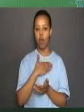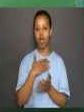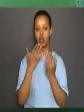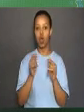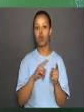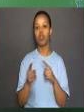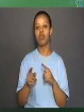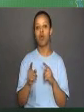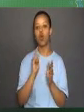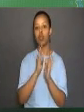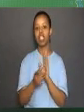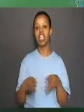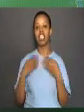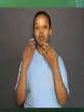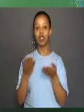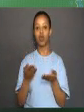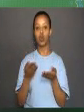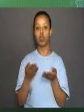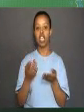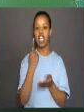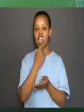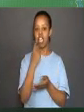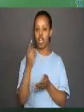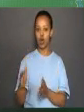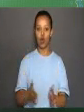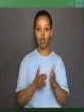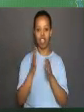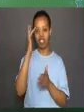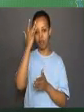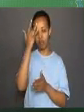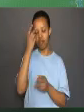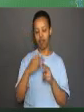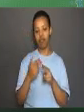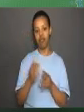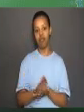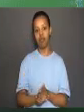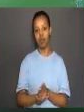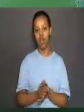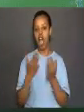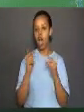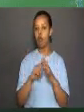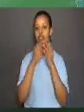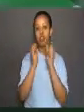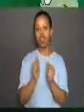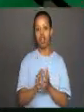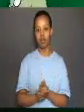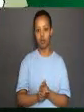name an example of a disease for each route of transmission. You may begin now.